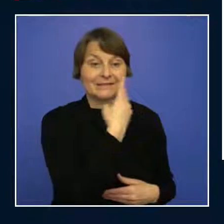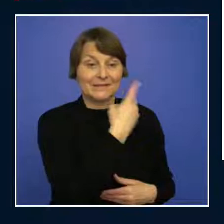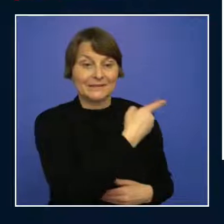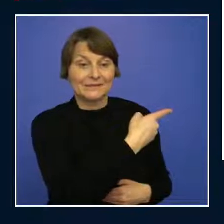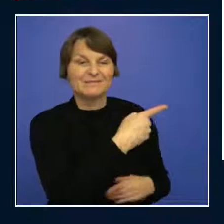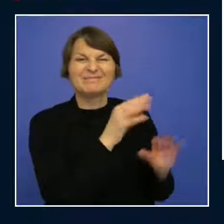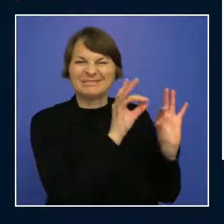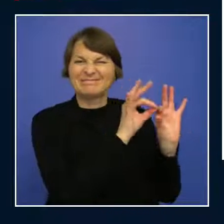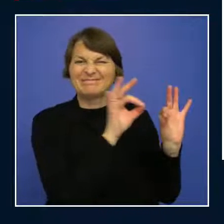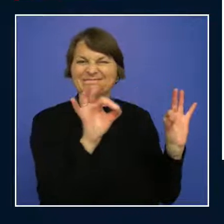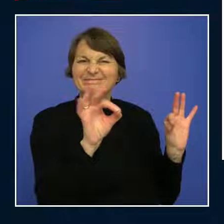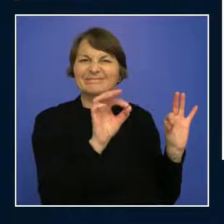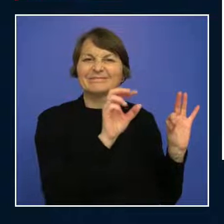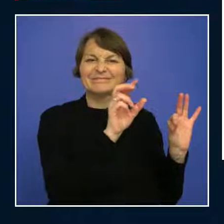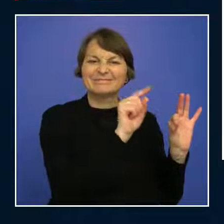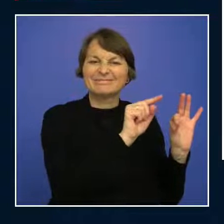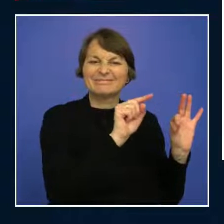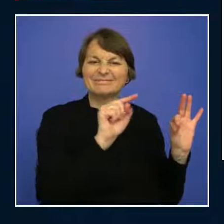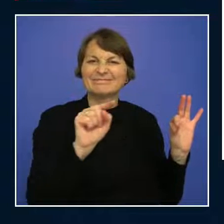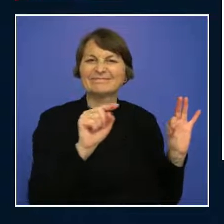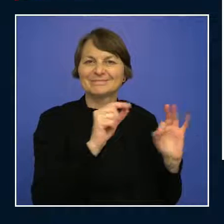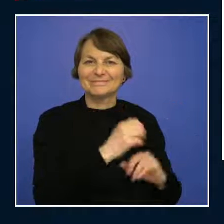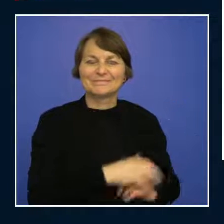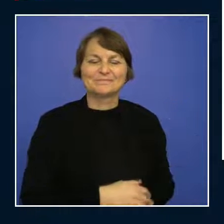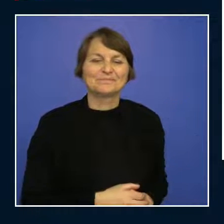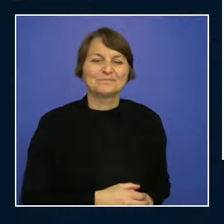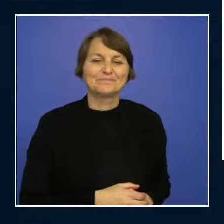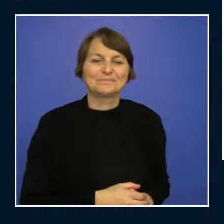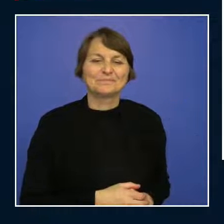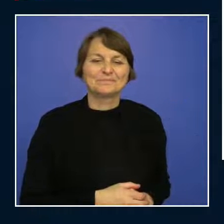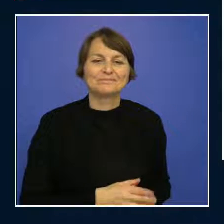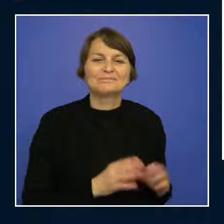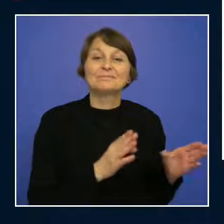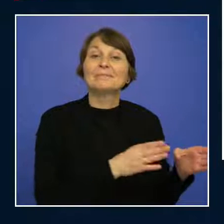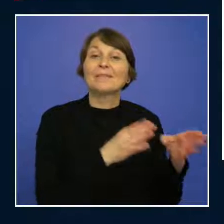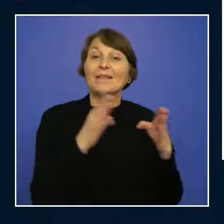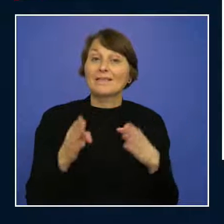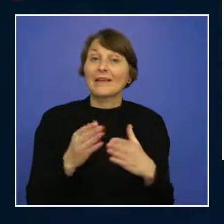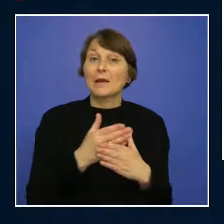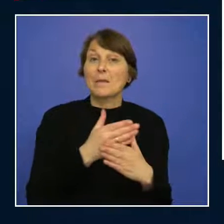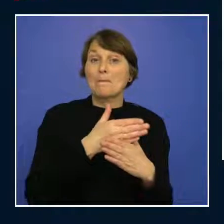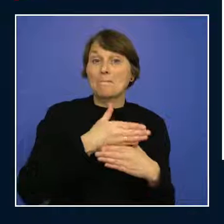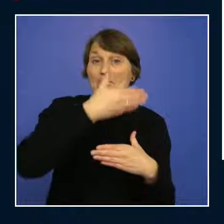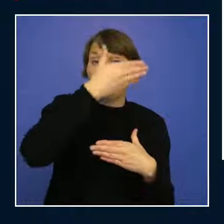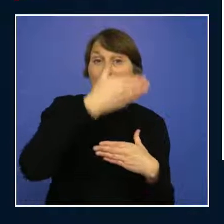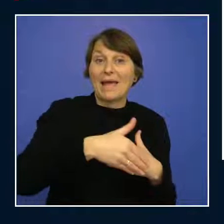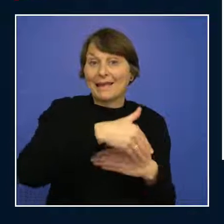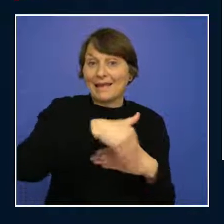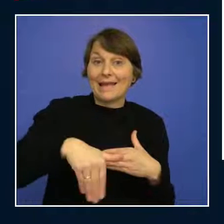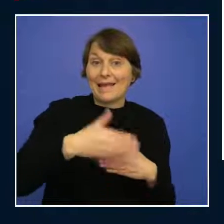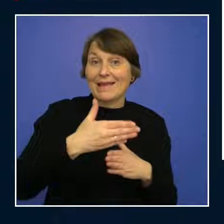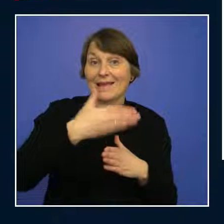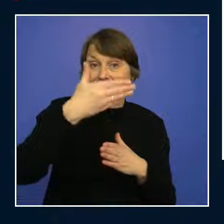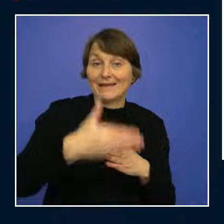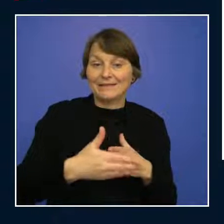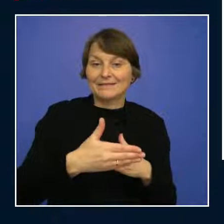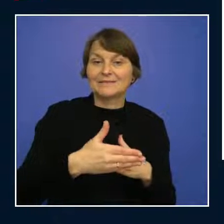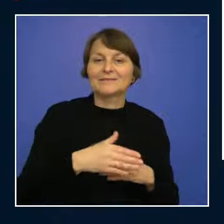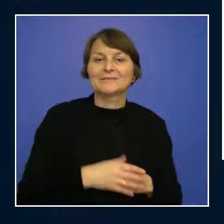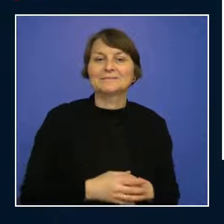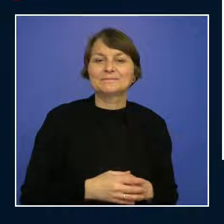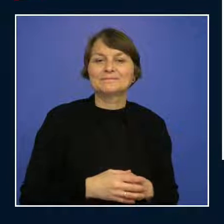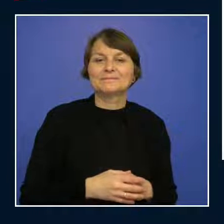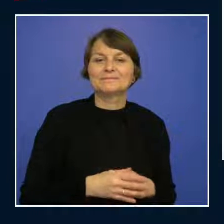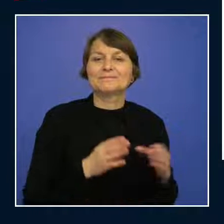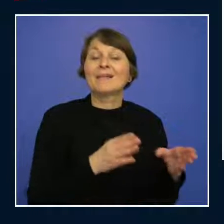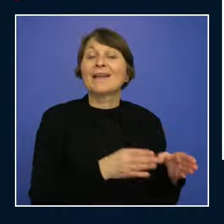techielasdemo.azurefd.net, which is a mouthful and a half. We then have a backend pool, which has all of our endpoint resources, and then we have that routing rule. If